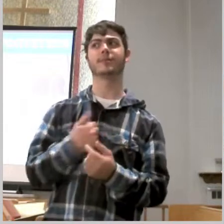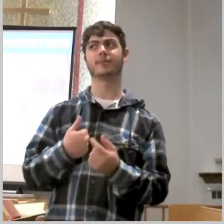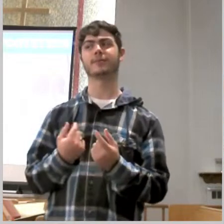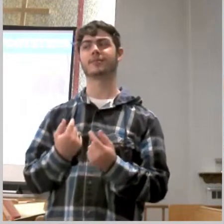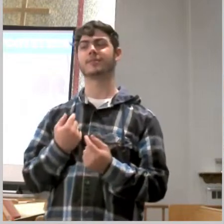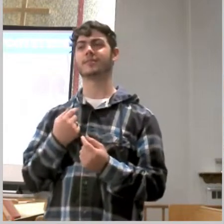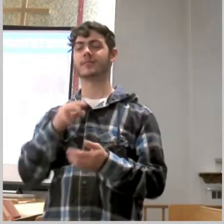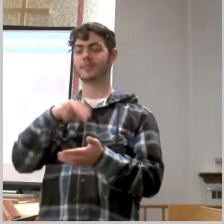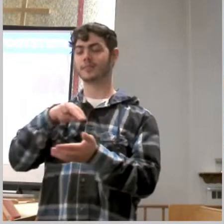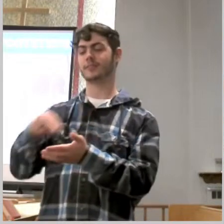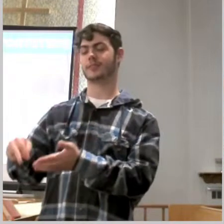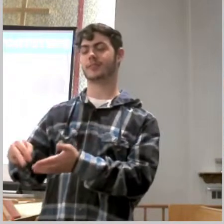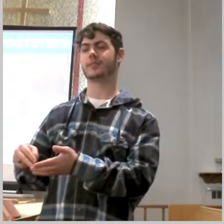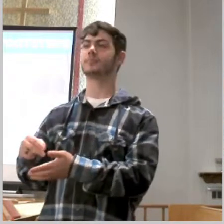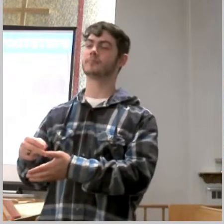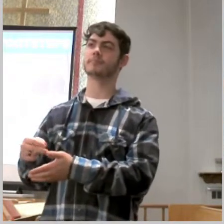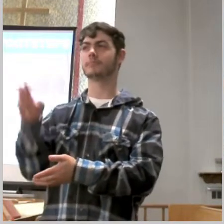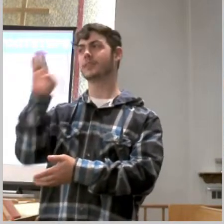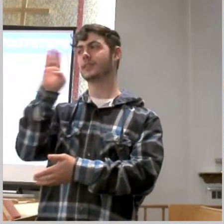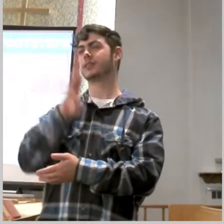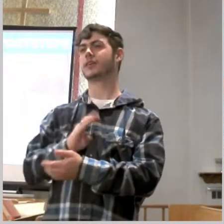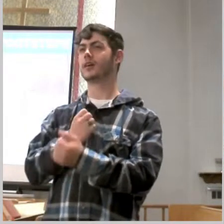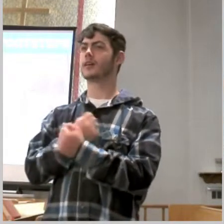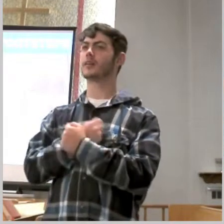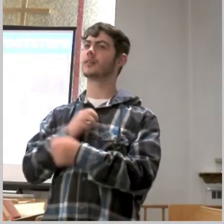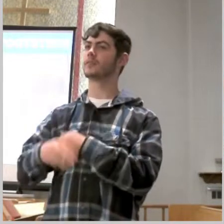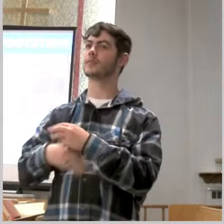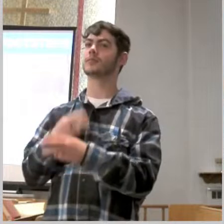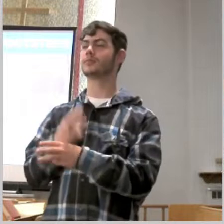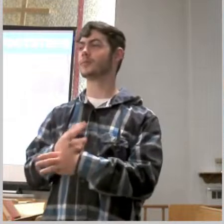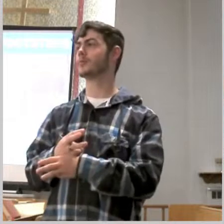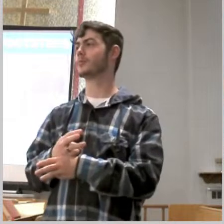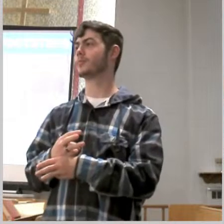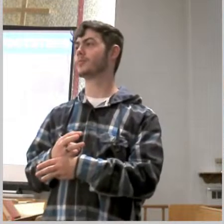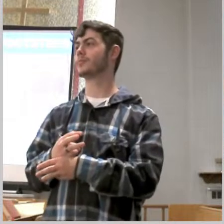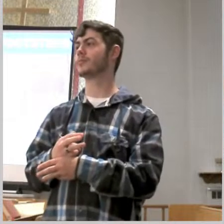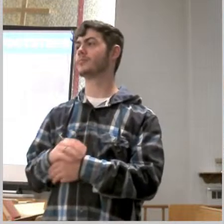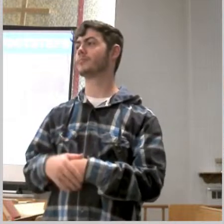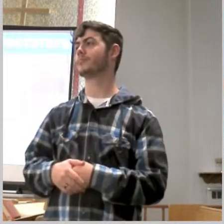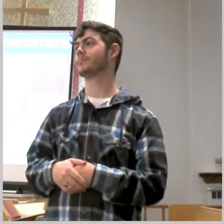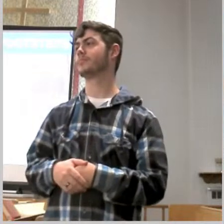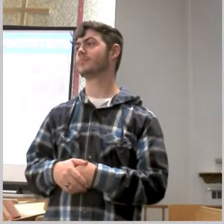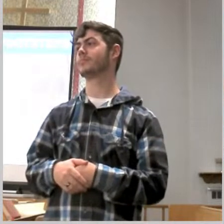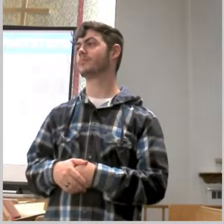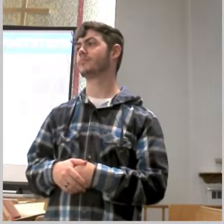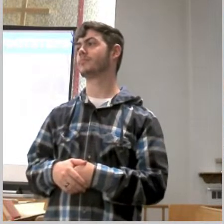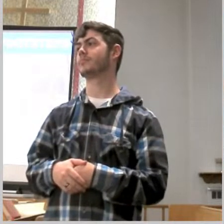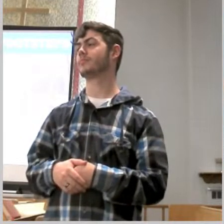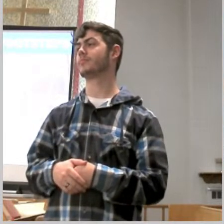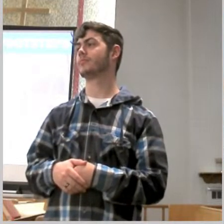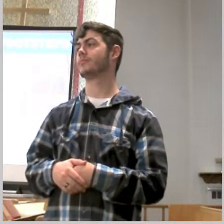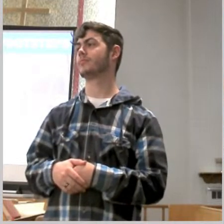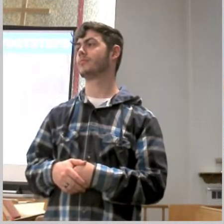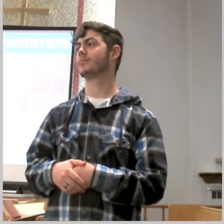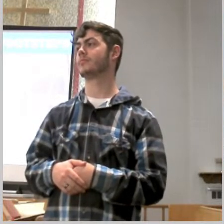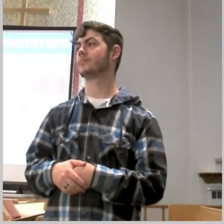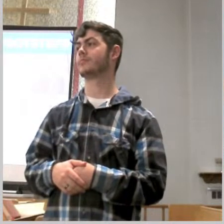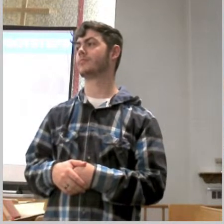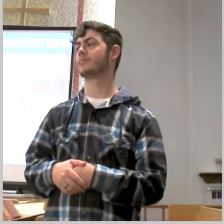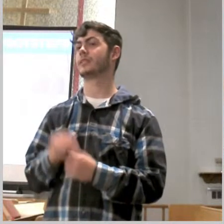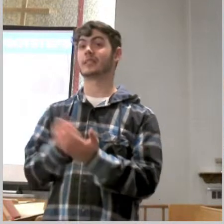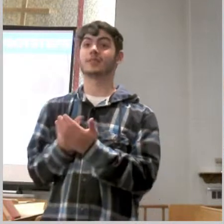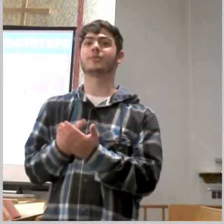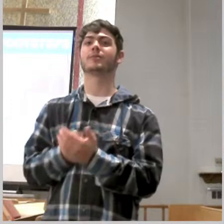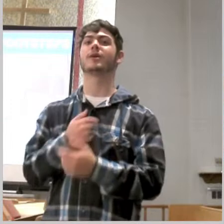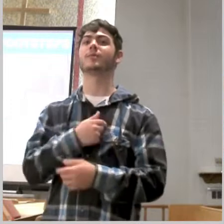We read the news and are like, oh. Or we don't even say a prayer sometimes for the people